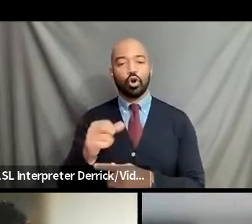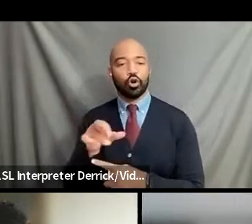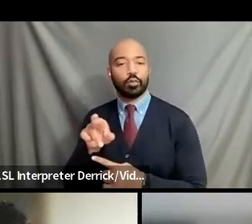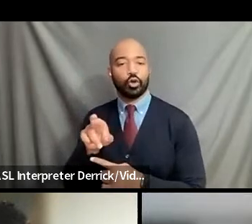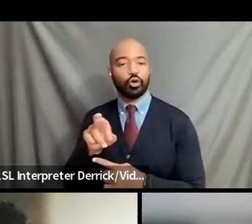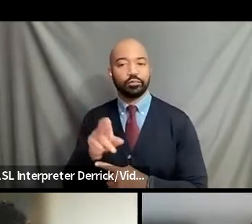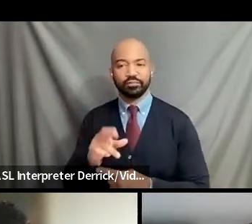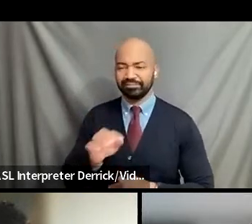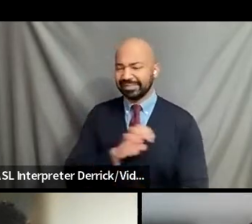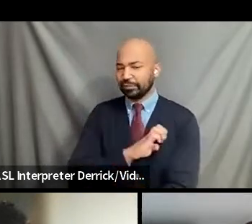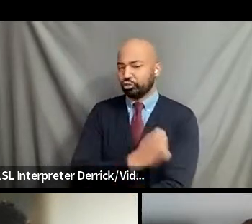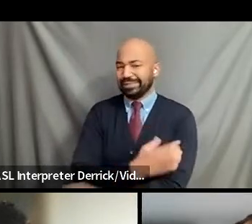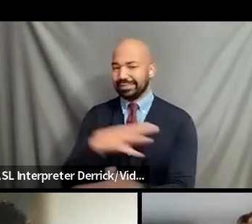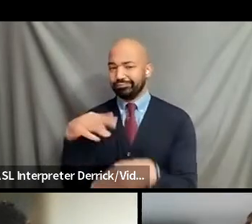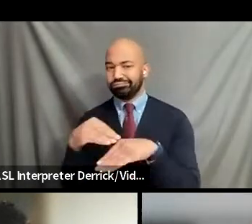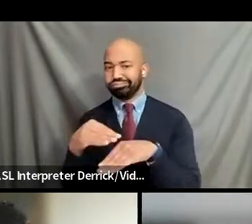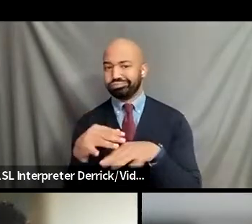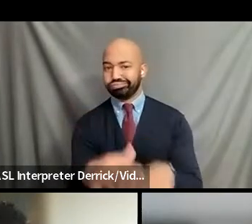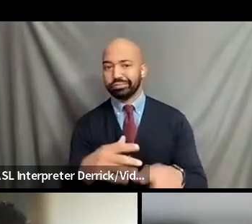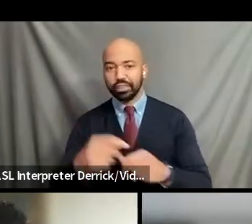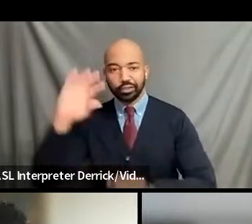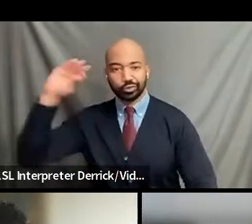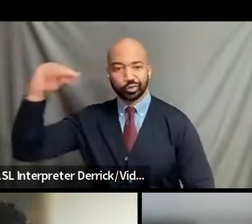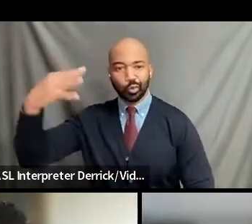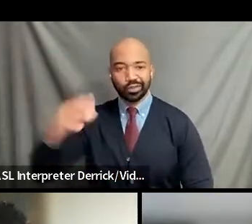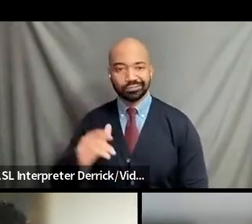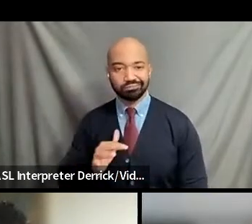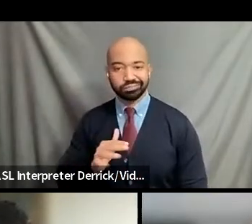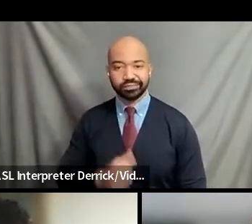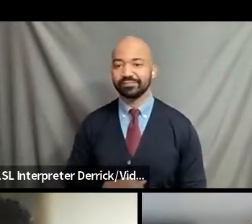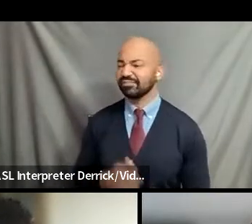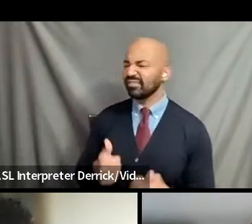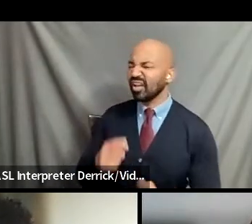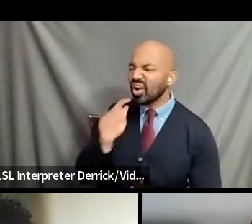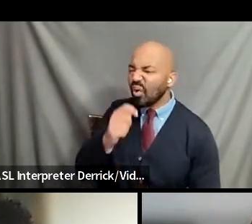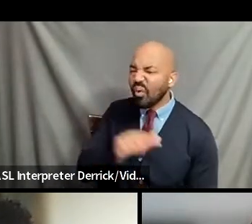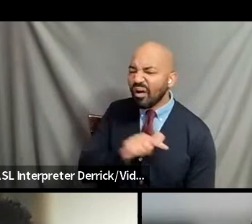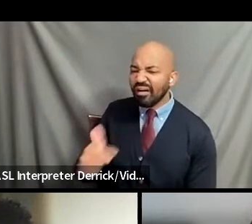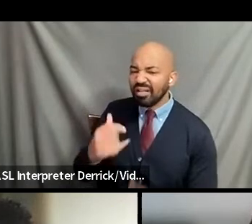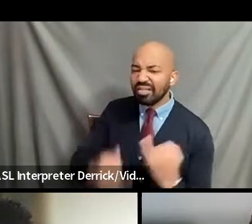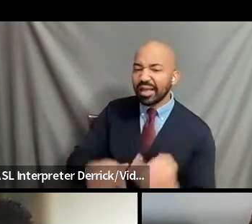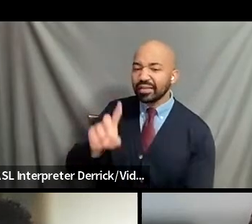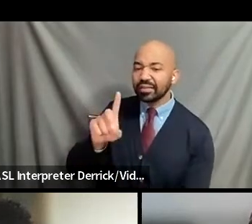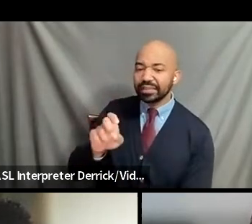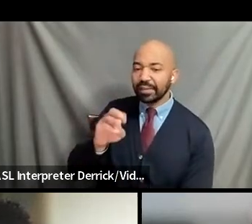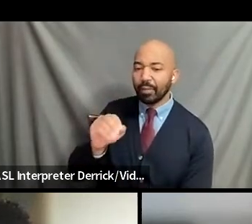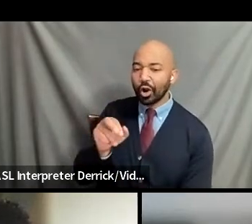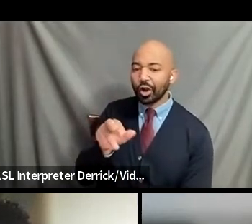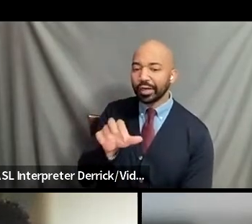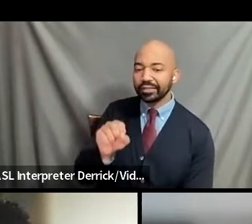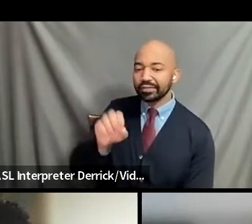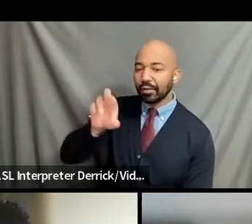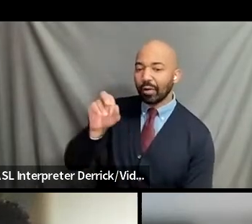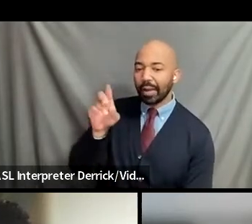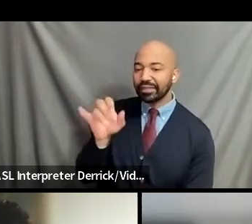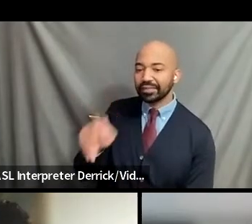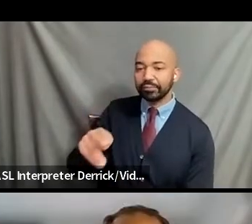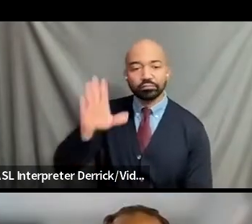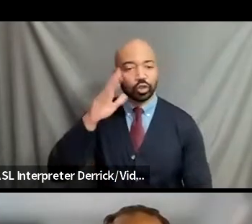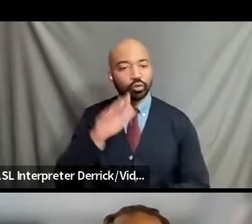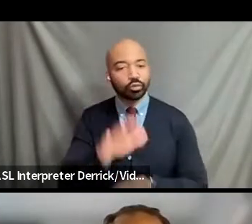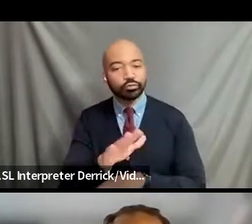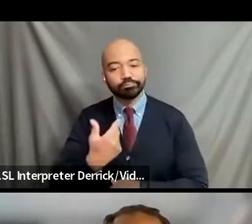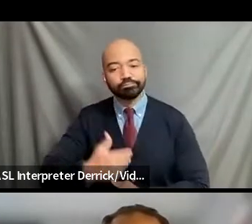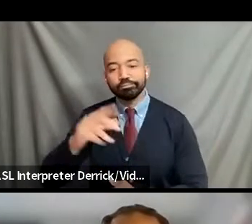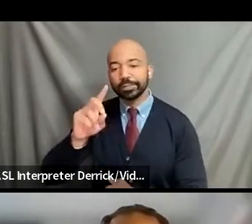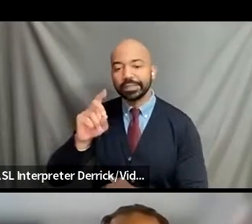That's so cool. And last, we have Demarcus Robinson. Good afternoon, everybody. My name is